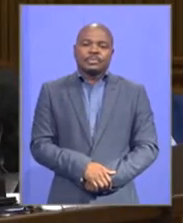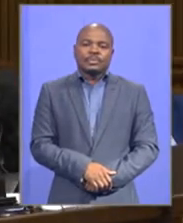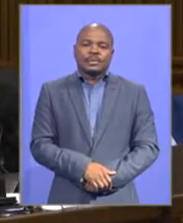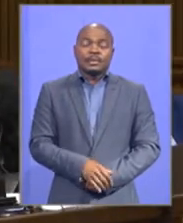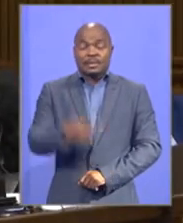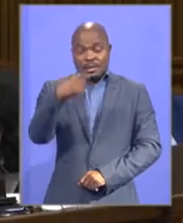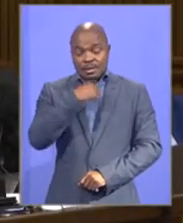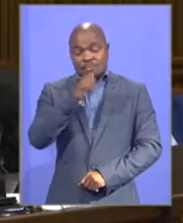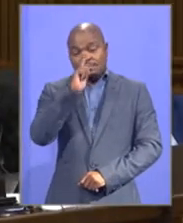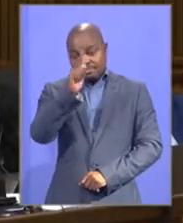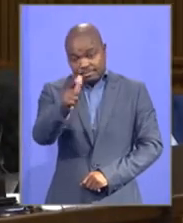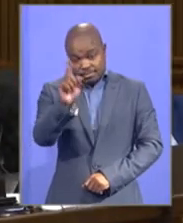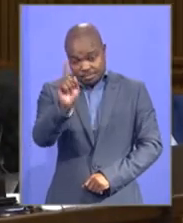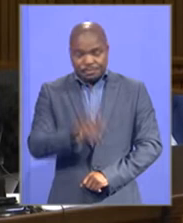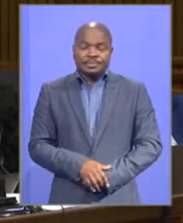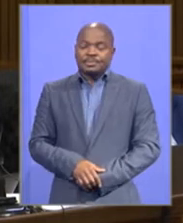I put it to you,